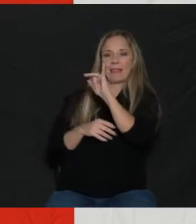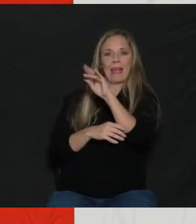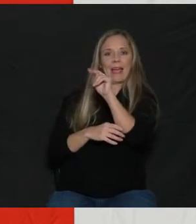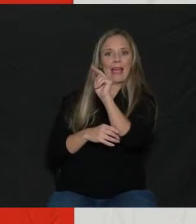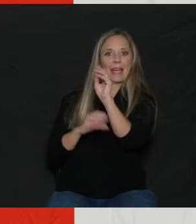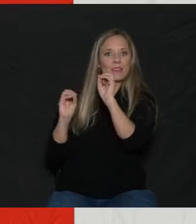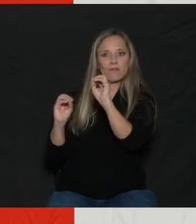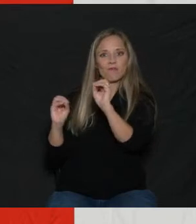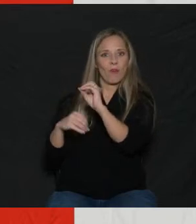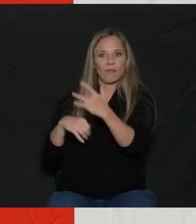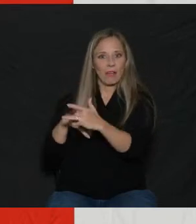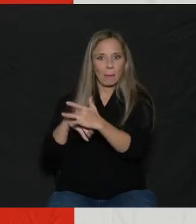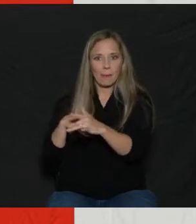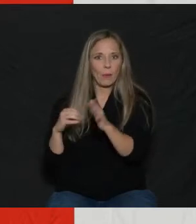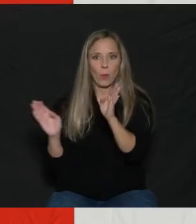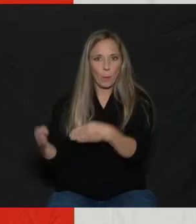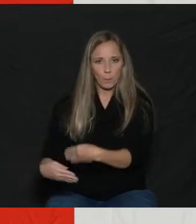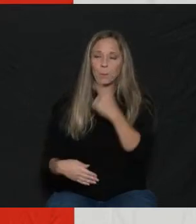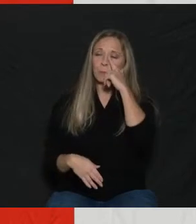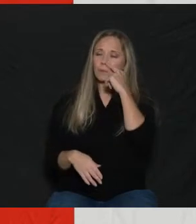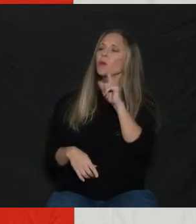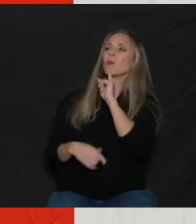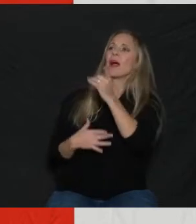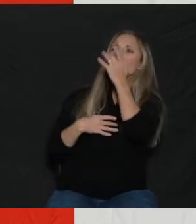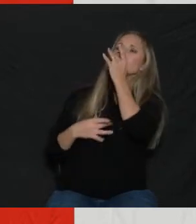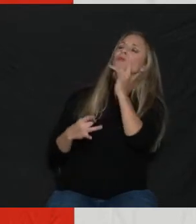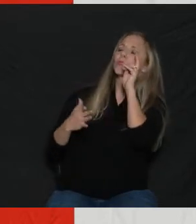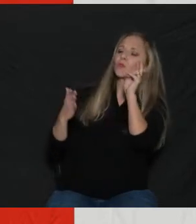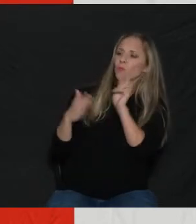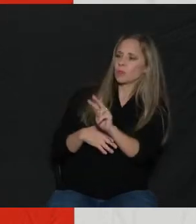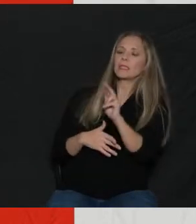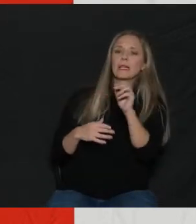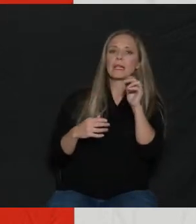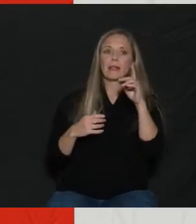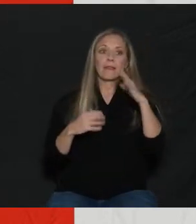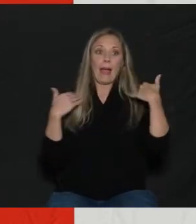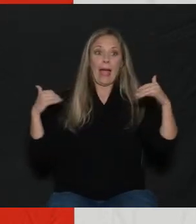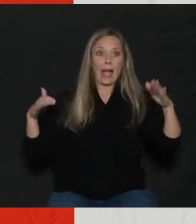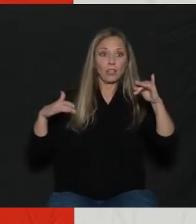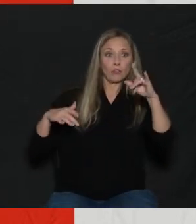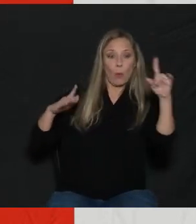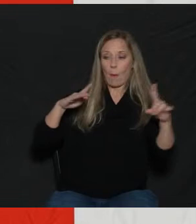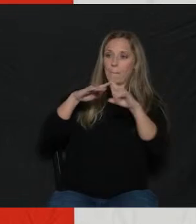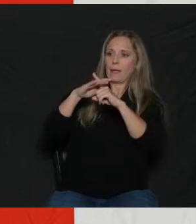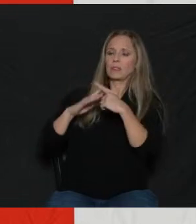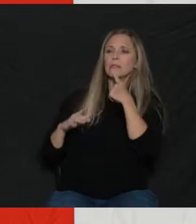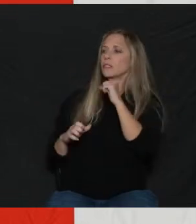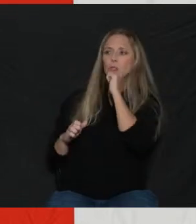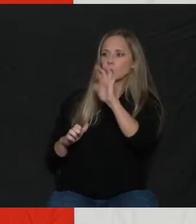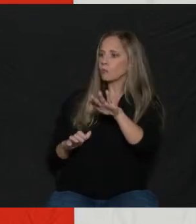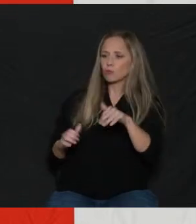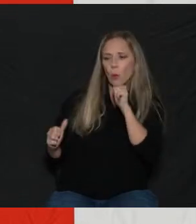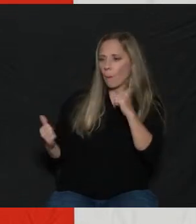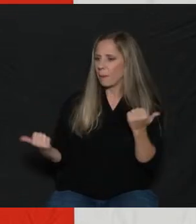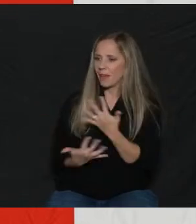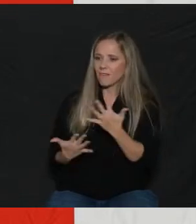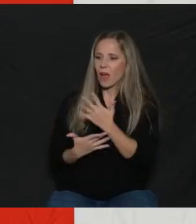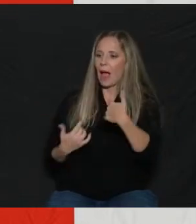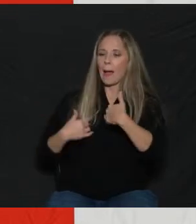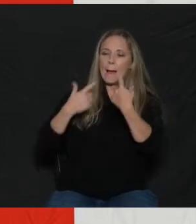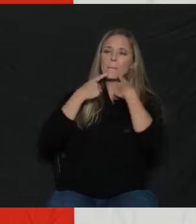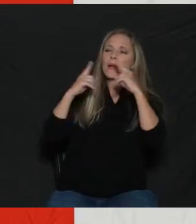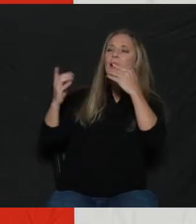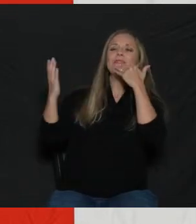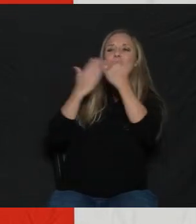really neat, that the angel then appears to the shepherds in the field and says, "Do not be afraid, for I proclaim to you good news of great